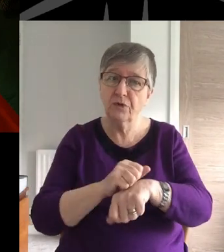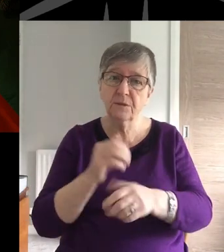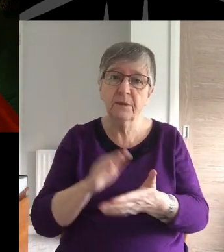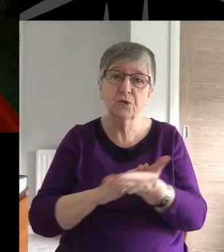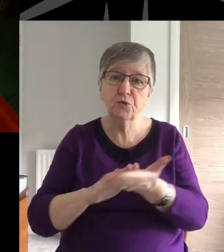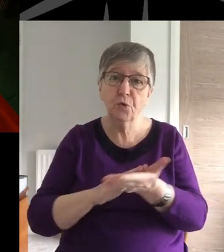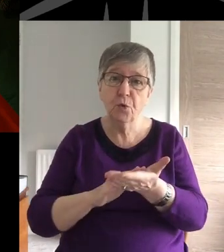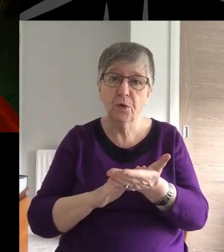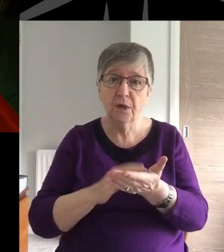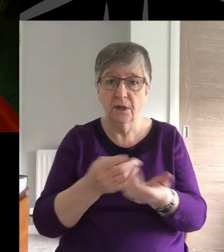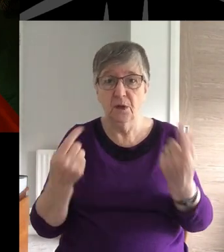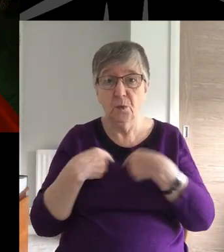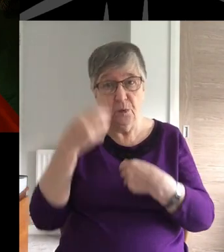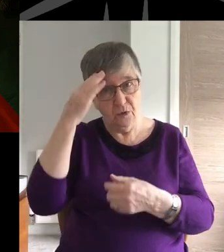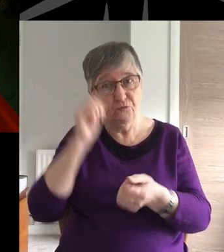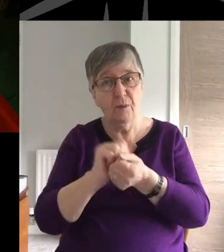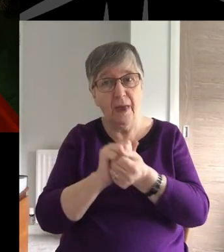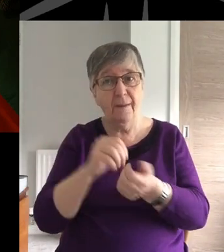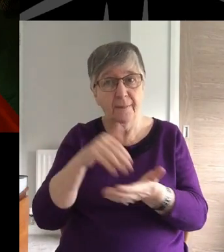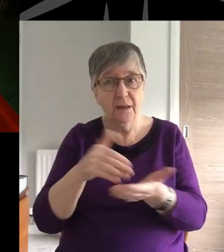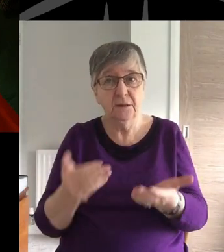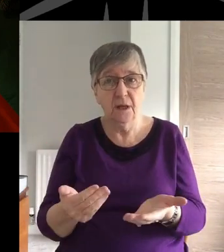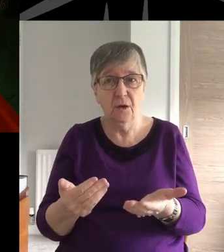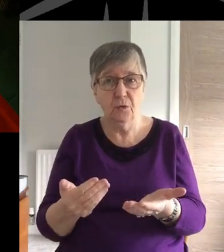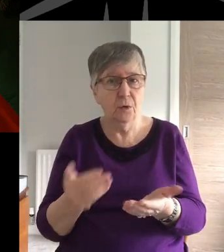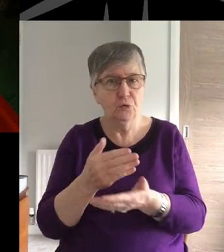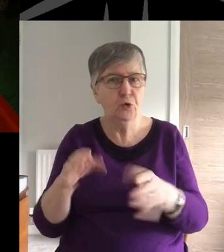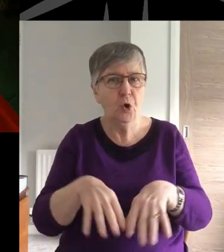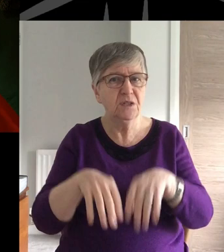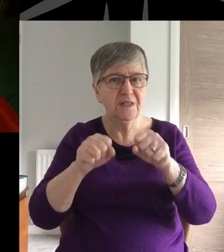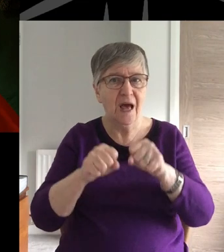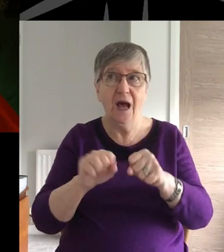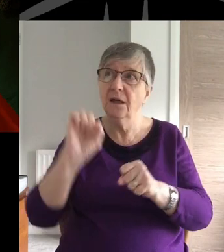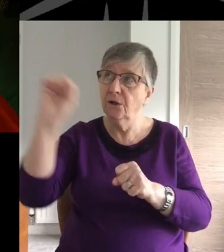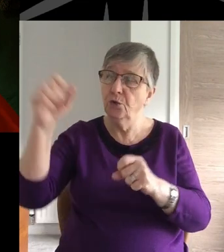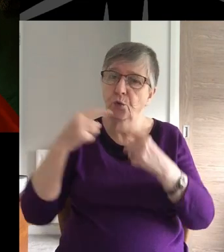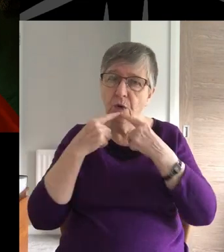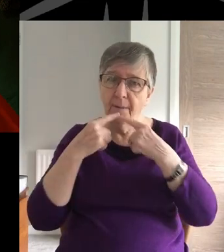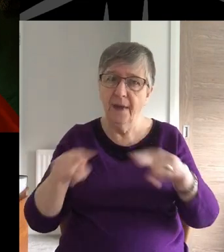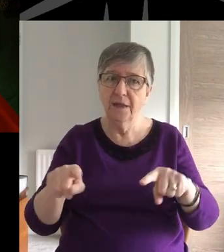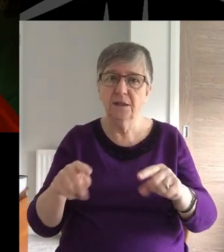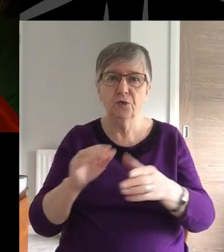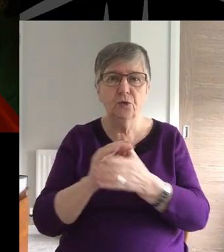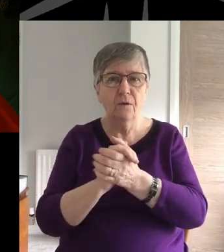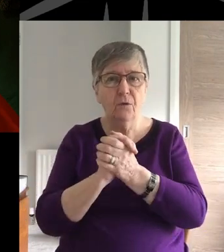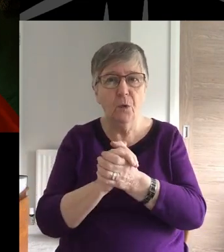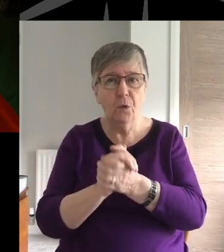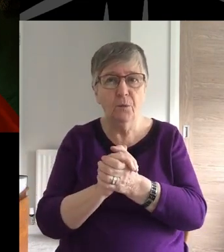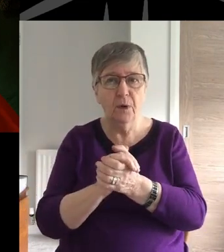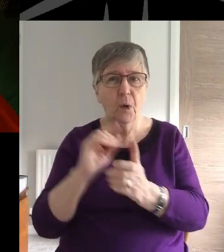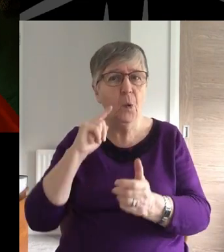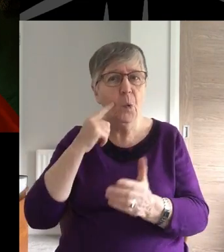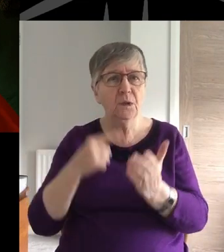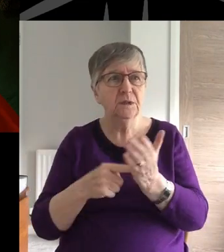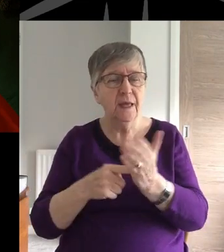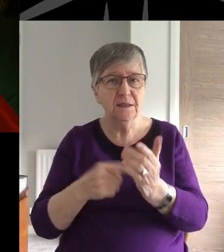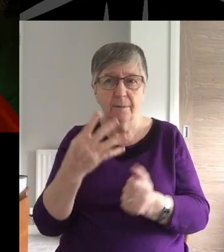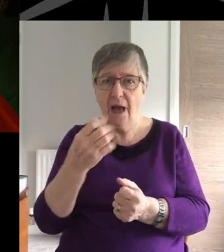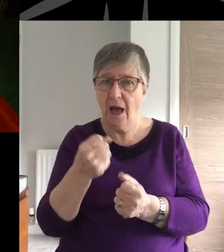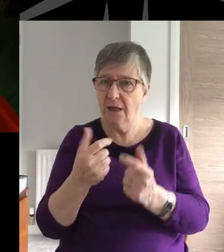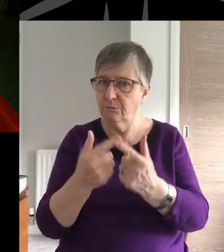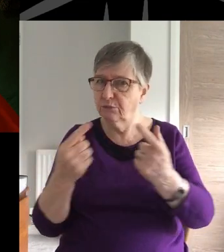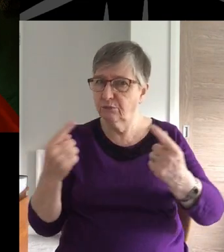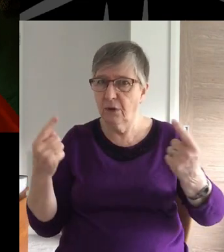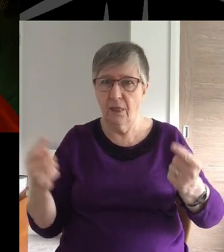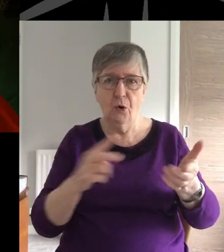Lord, the Christmas story, which we remember at this time of year, wasn't the beginning of that message of hope, because the Old